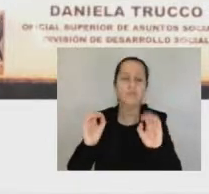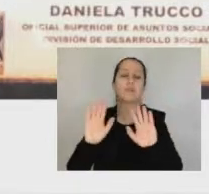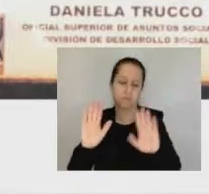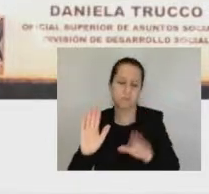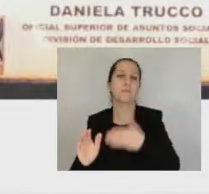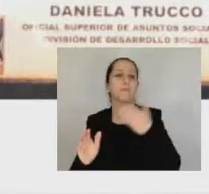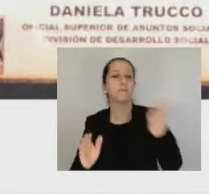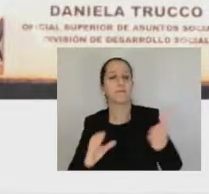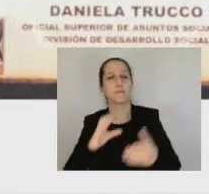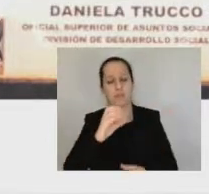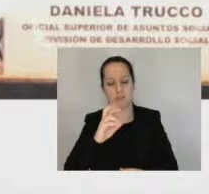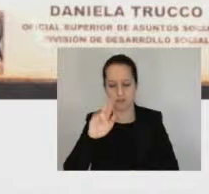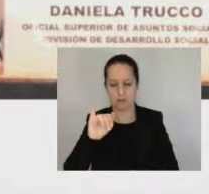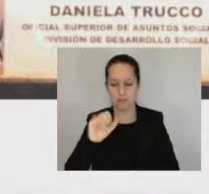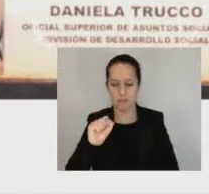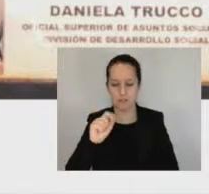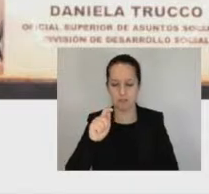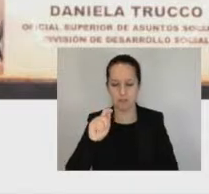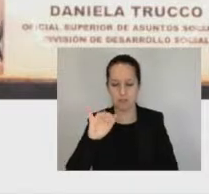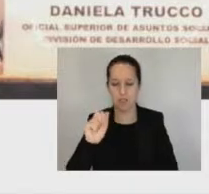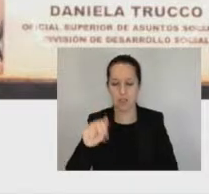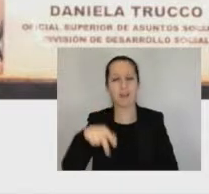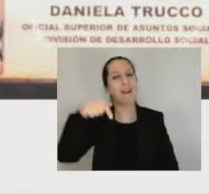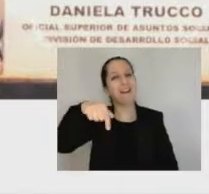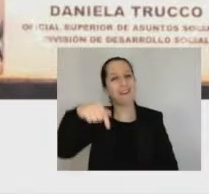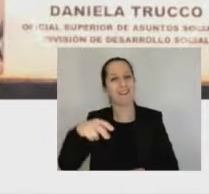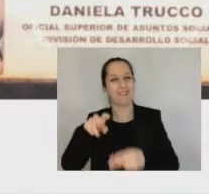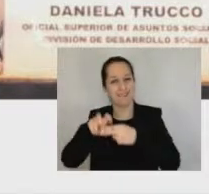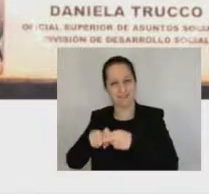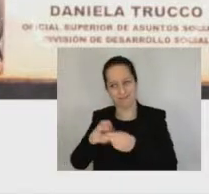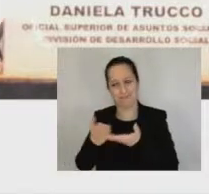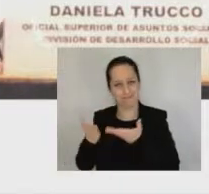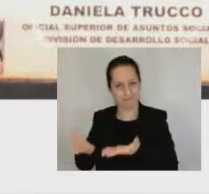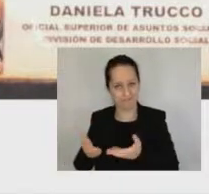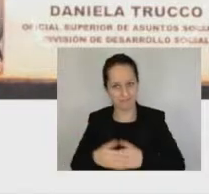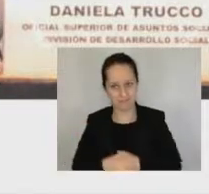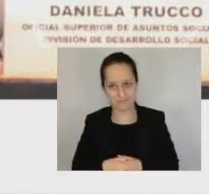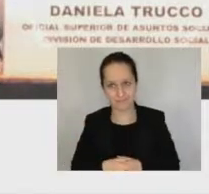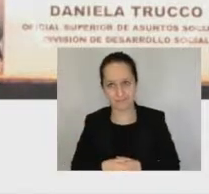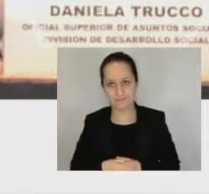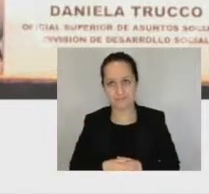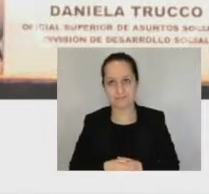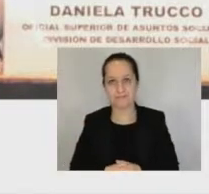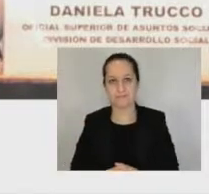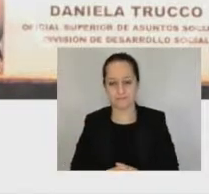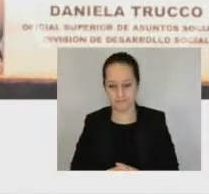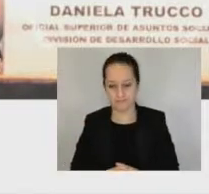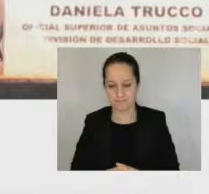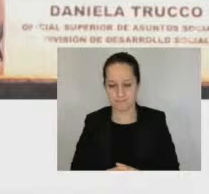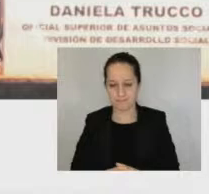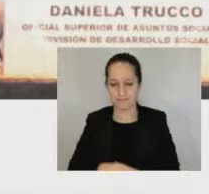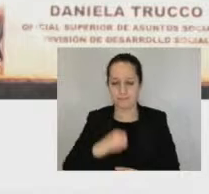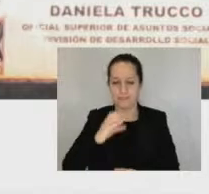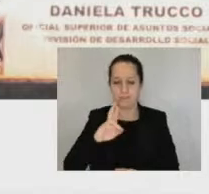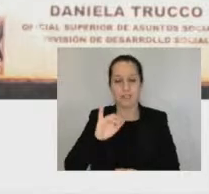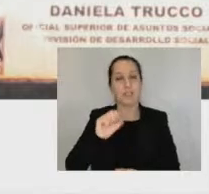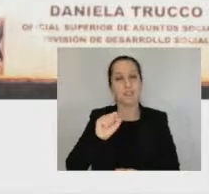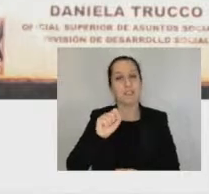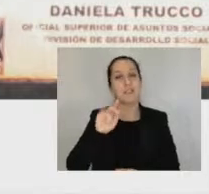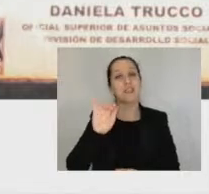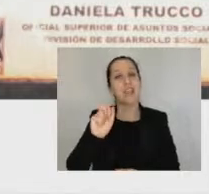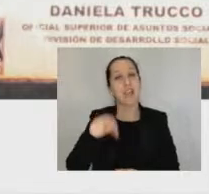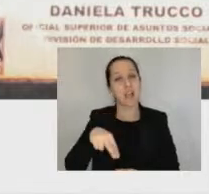guess she's not. So let's give the floor to Christian, who is seated here in the conference hall. Christian